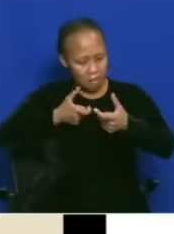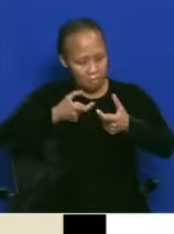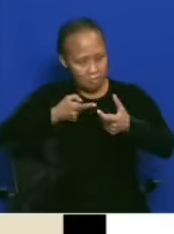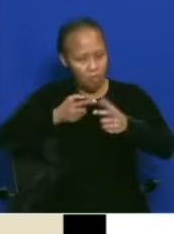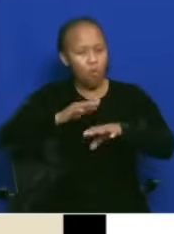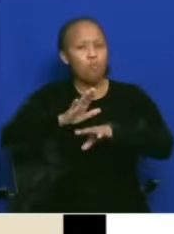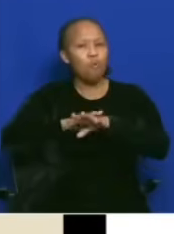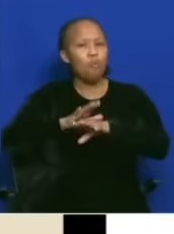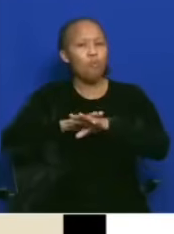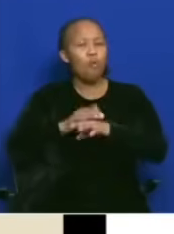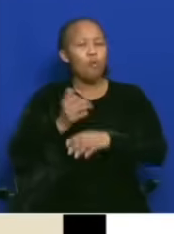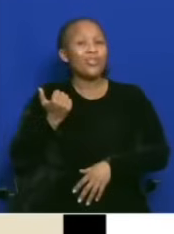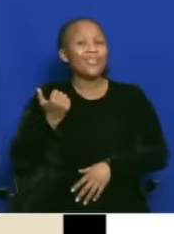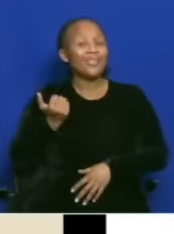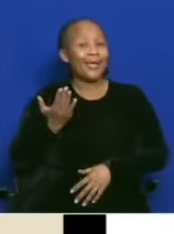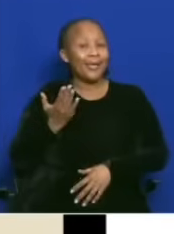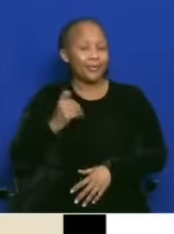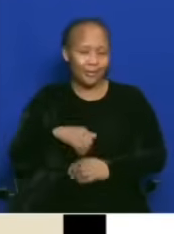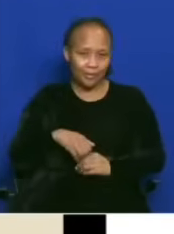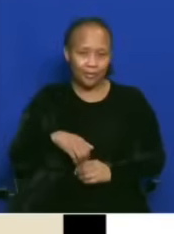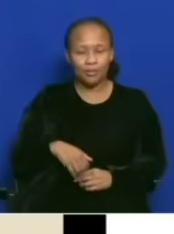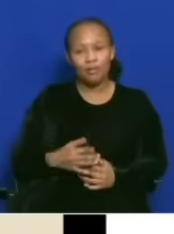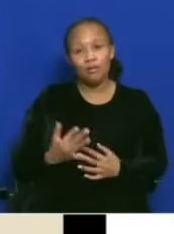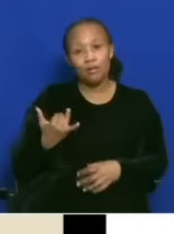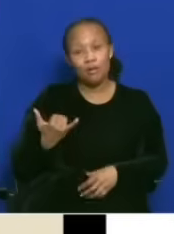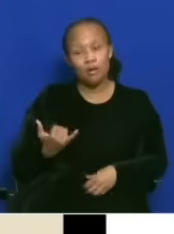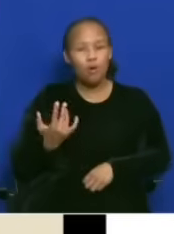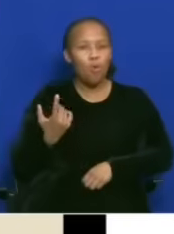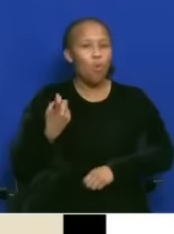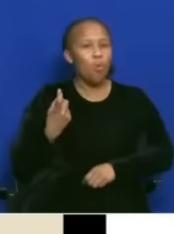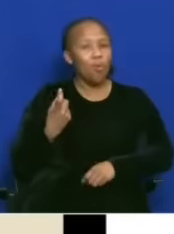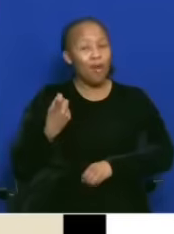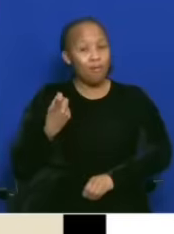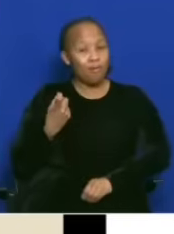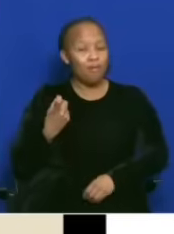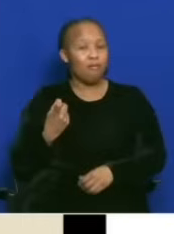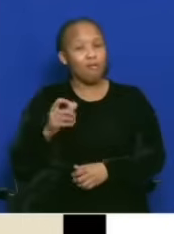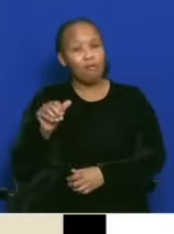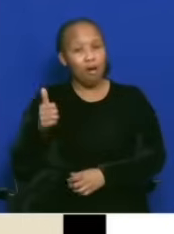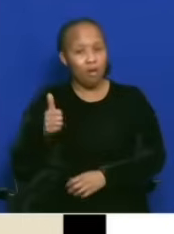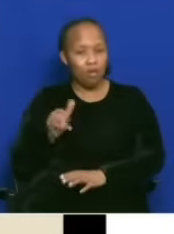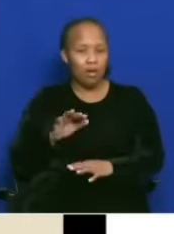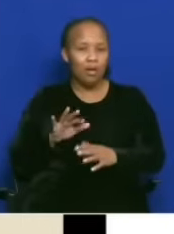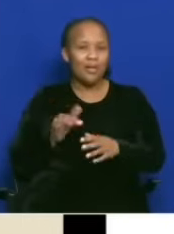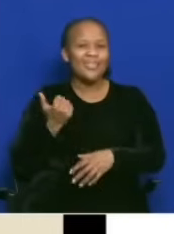And one of the tenders is a